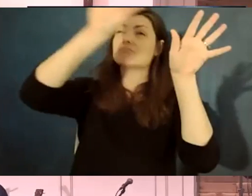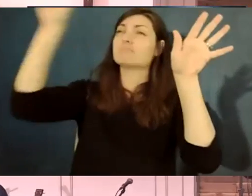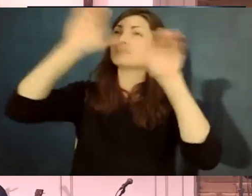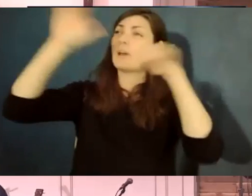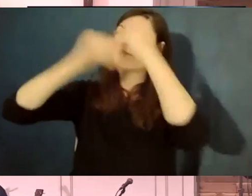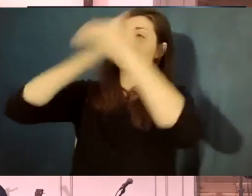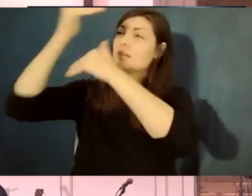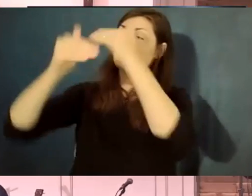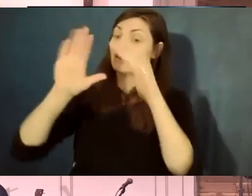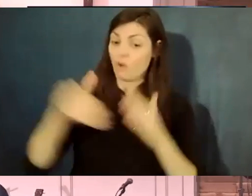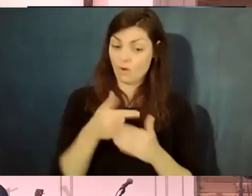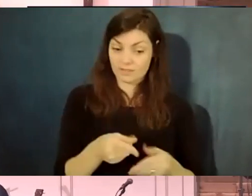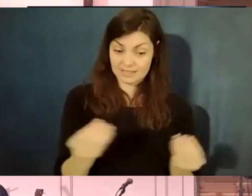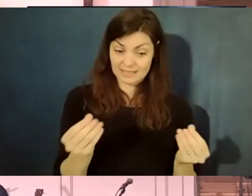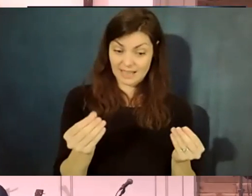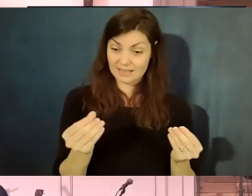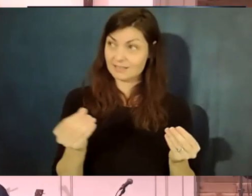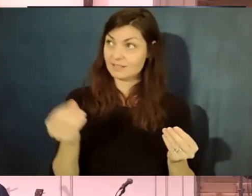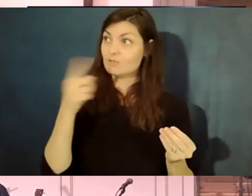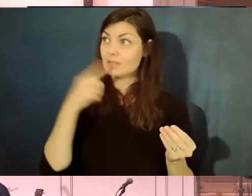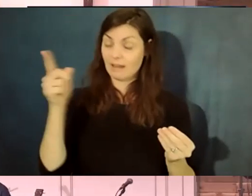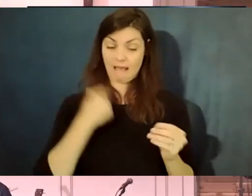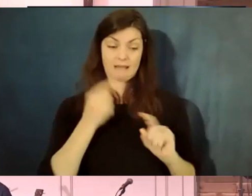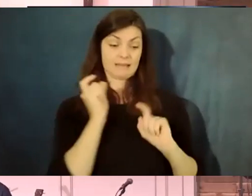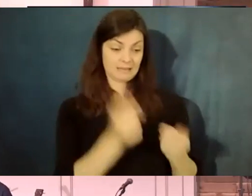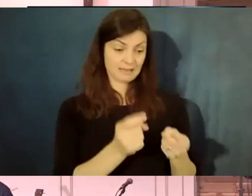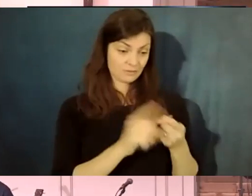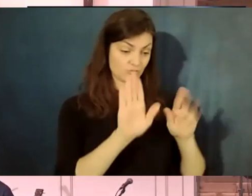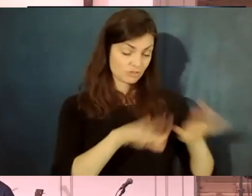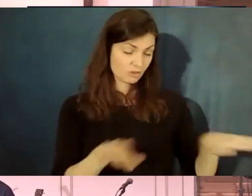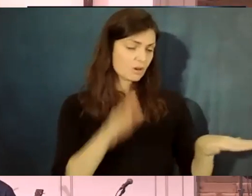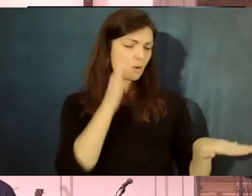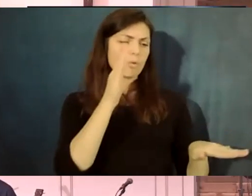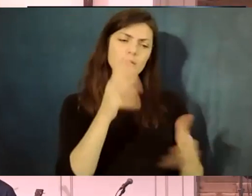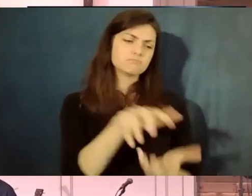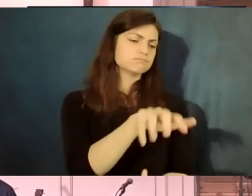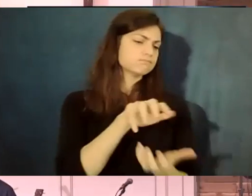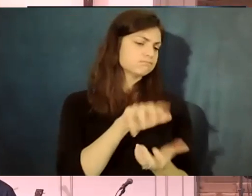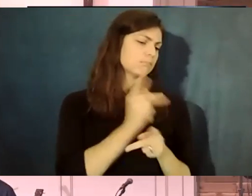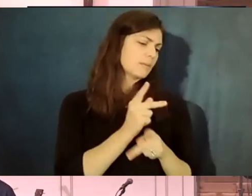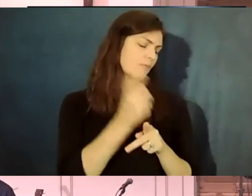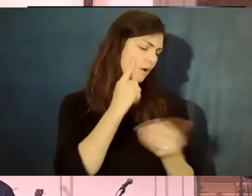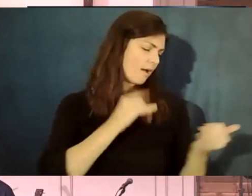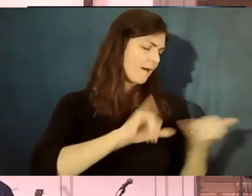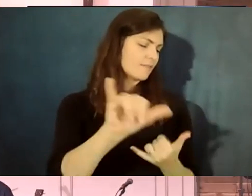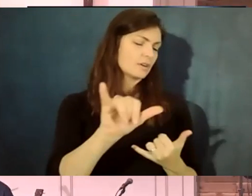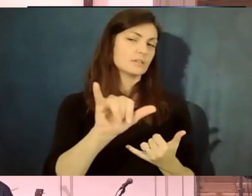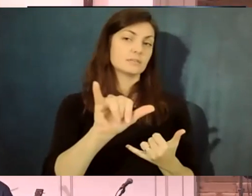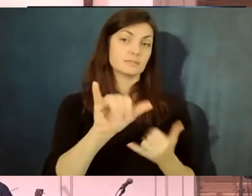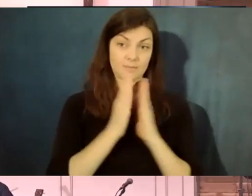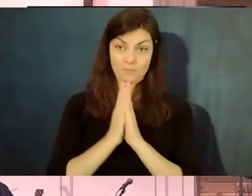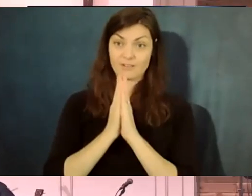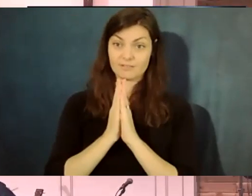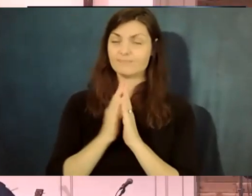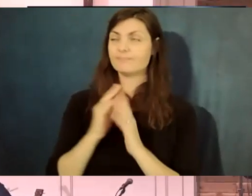spoken of, I give to your descendants, and they shall inherit it forever. So the Lord relented from the harm which